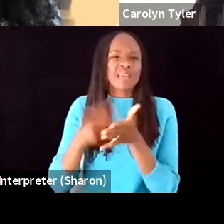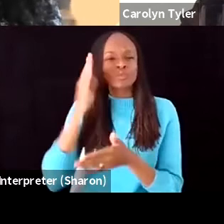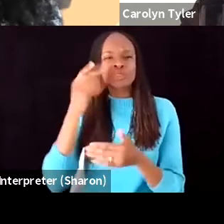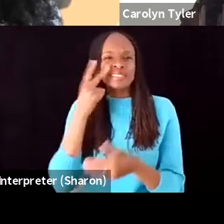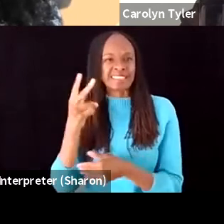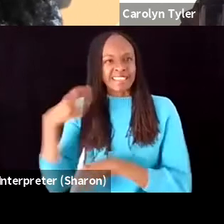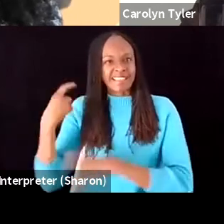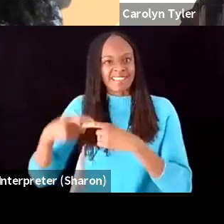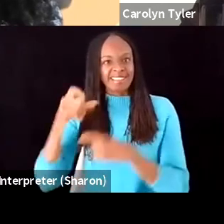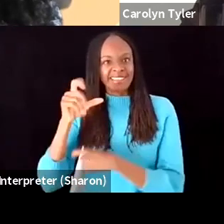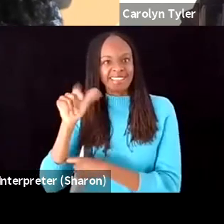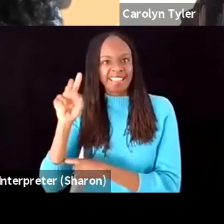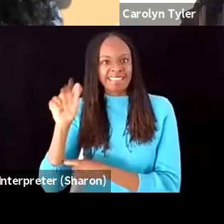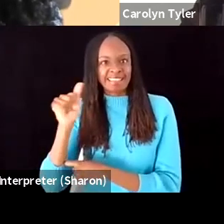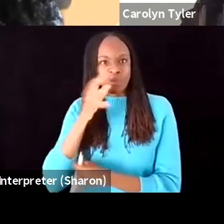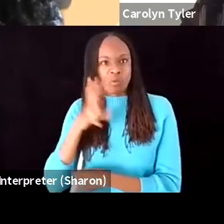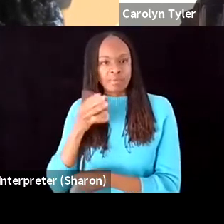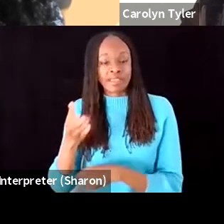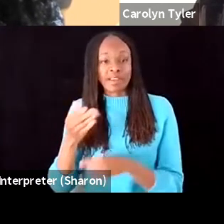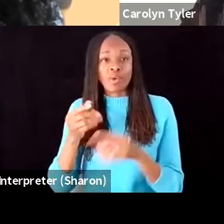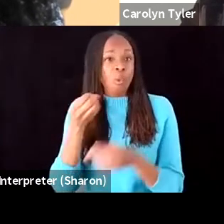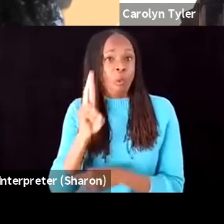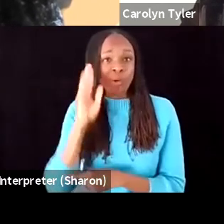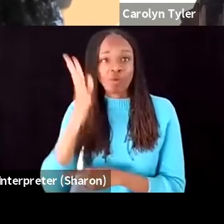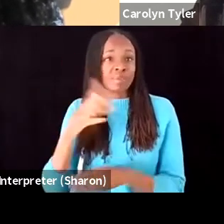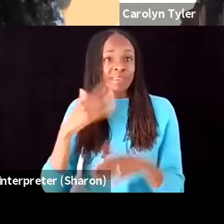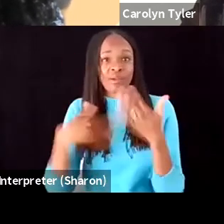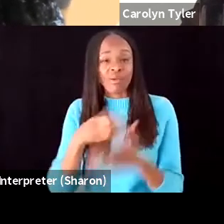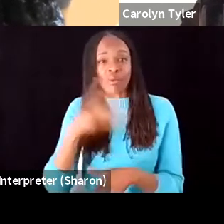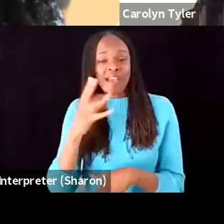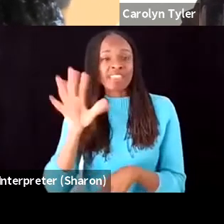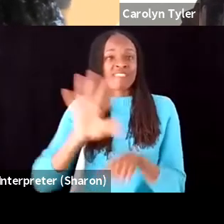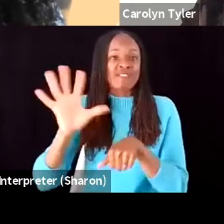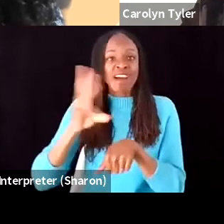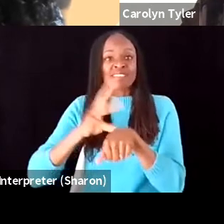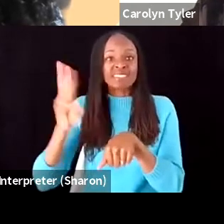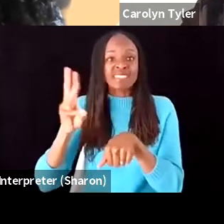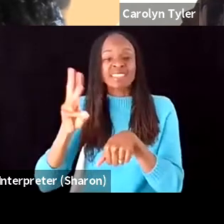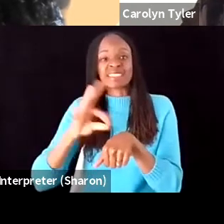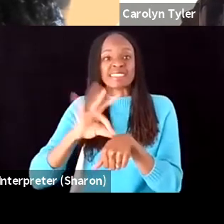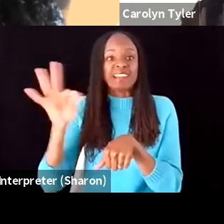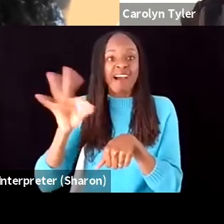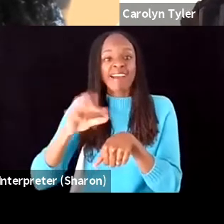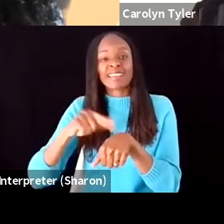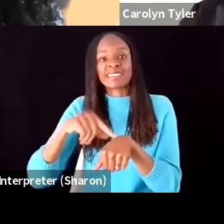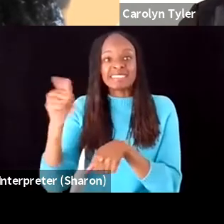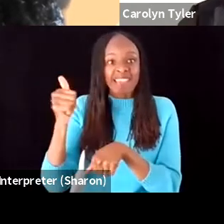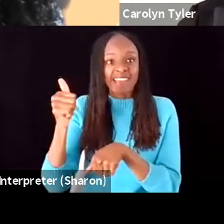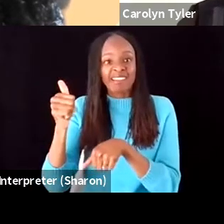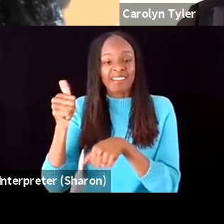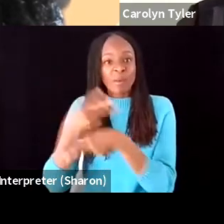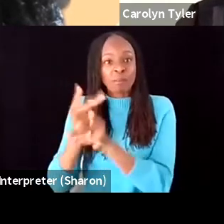Otherwise, it is all white. Our 4 o'clock producer, our 5 o'clock producer, our 6 o'clock producer, our 9 o'clock producer, our 10 o'clock producer, they are white. On the